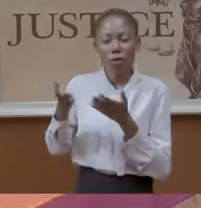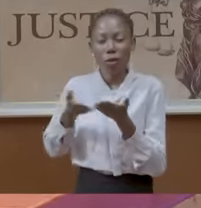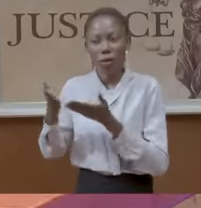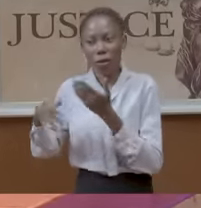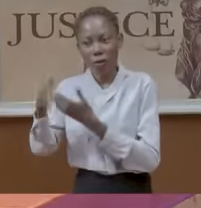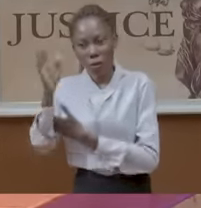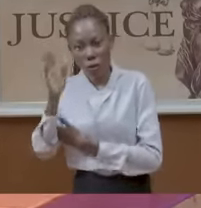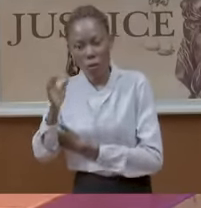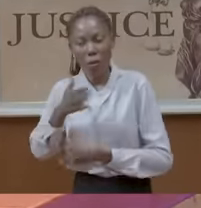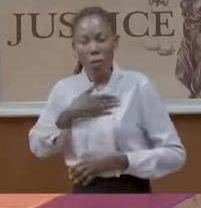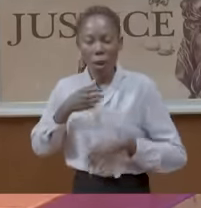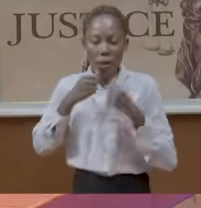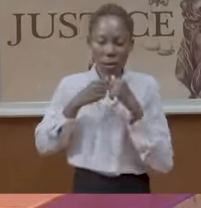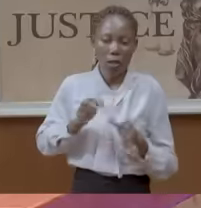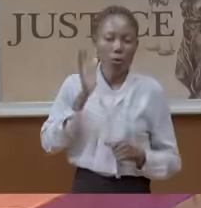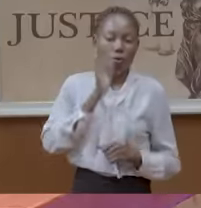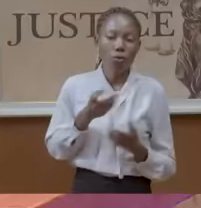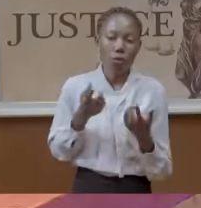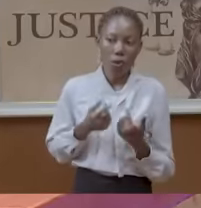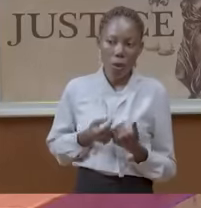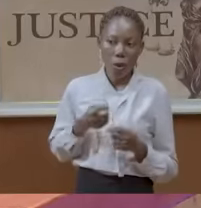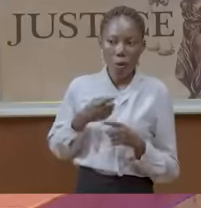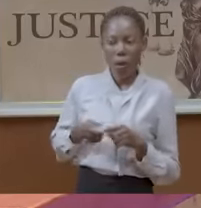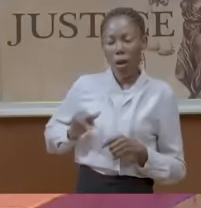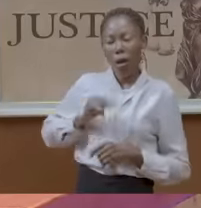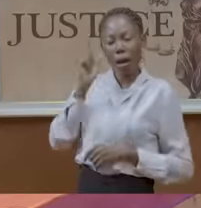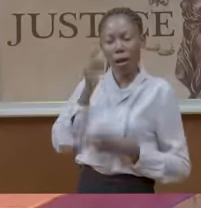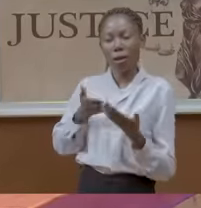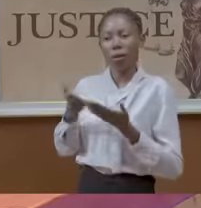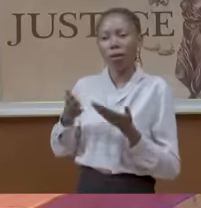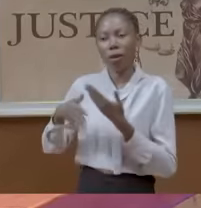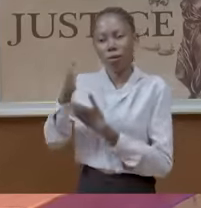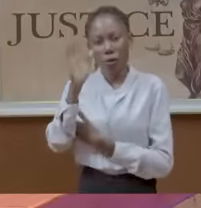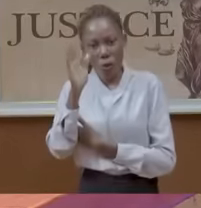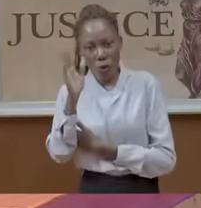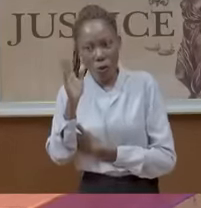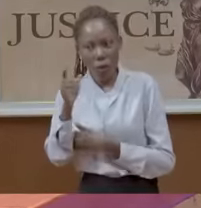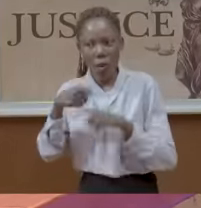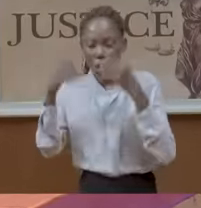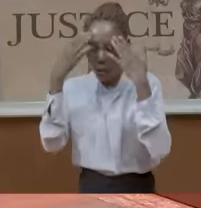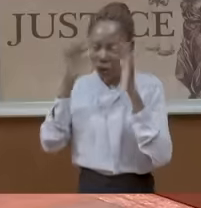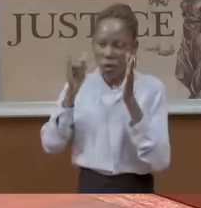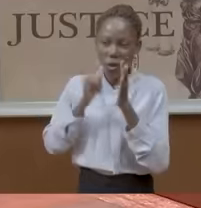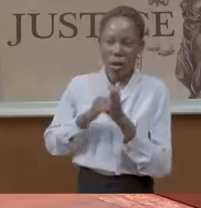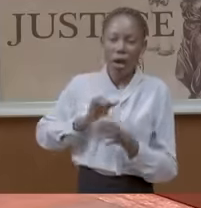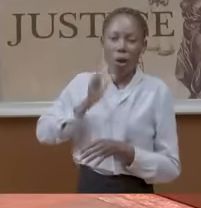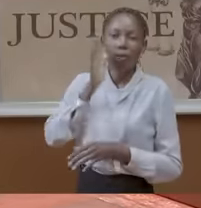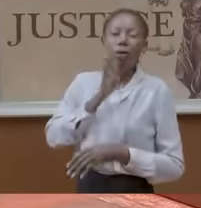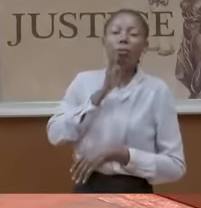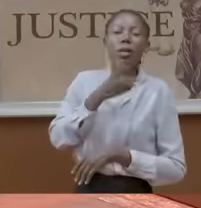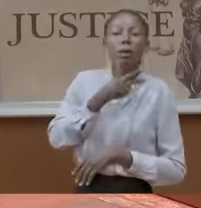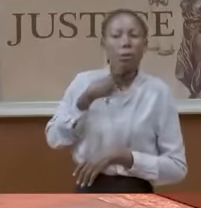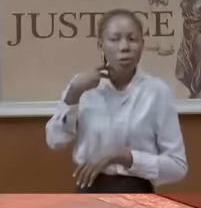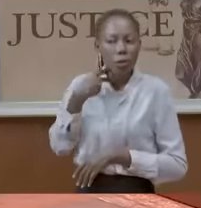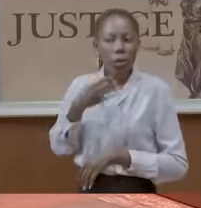my blessing is. But I was mistaking it for just serving God with zeal, not knowing it is a call to ministry. I remember what two